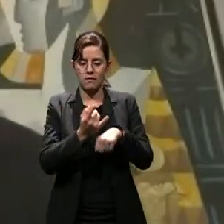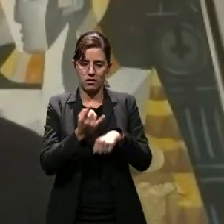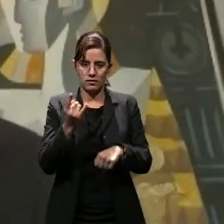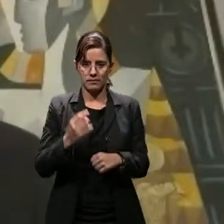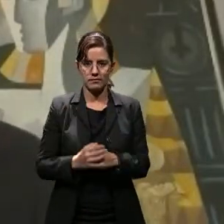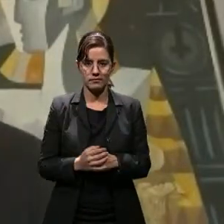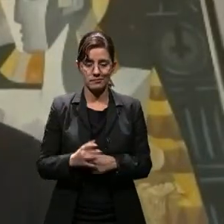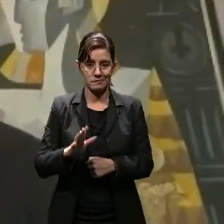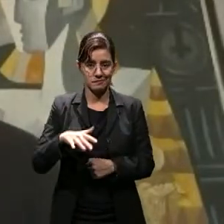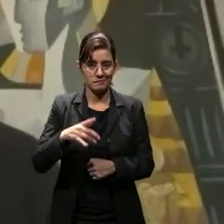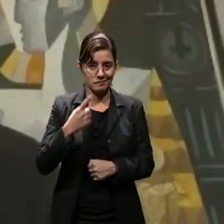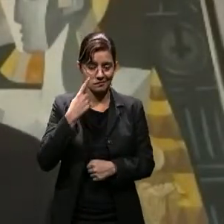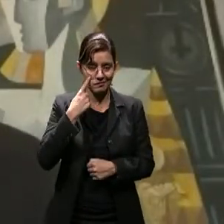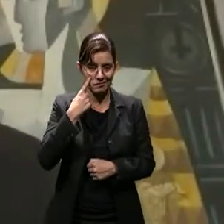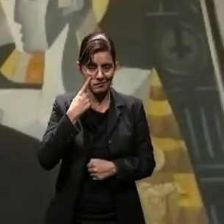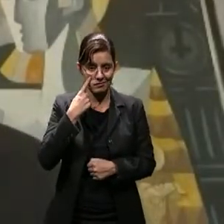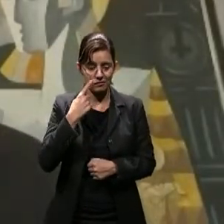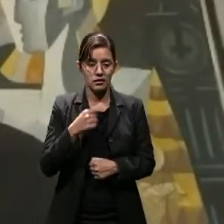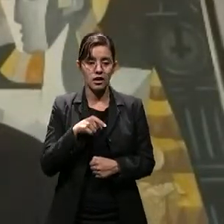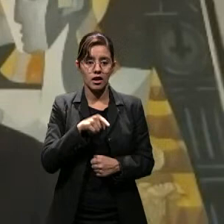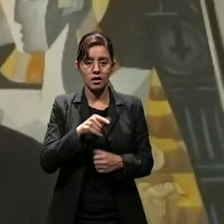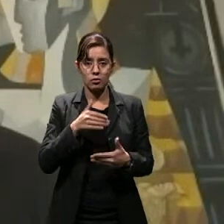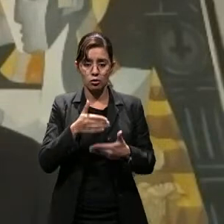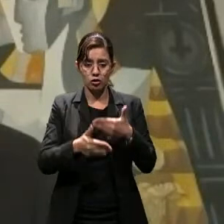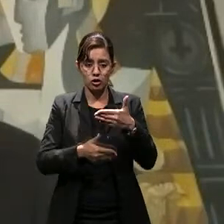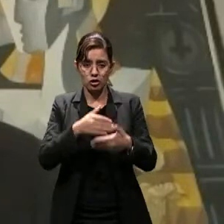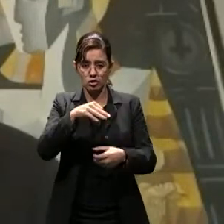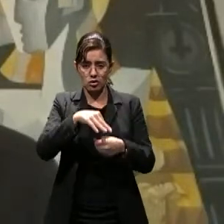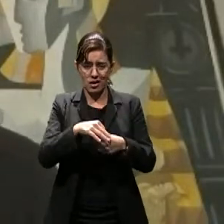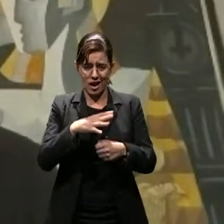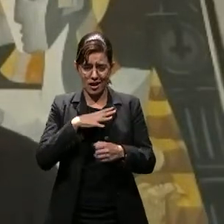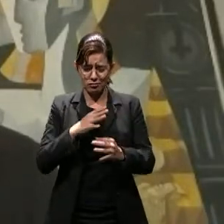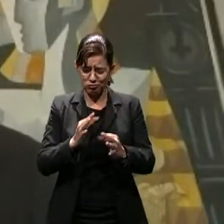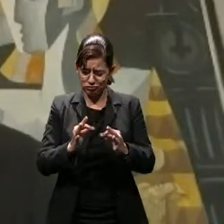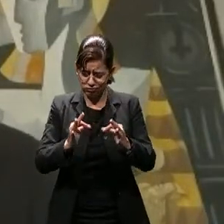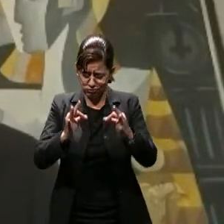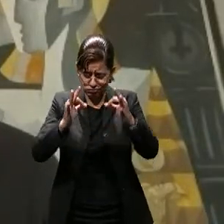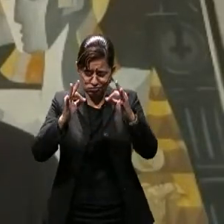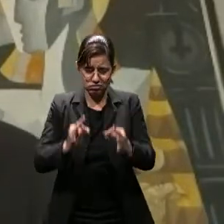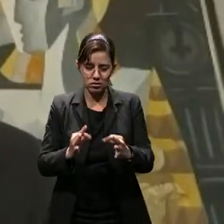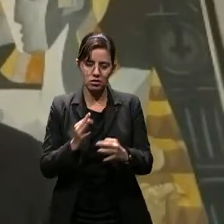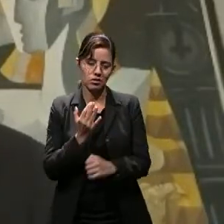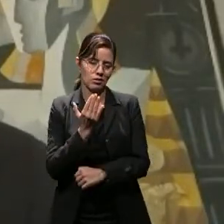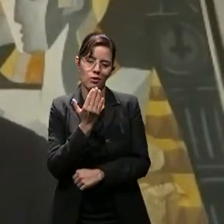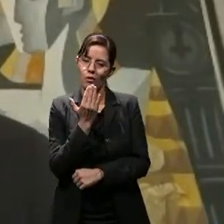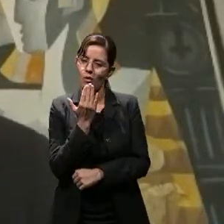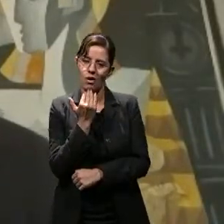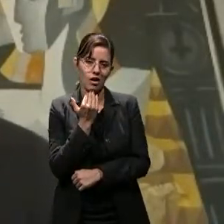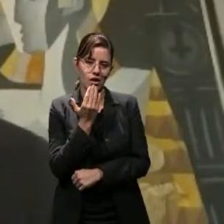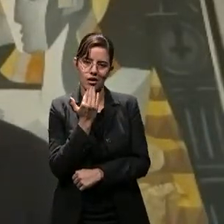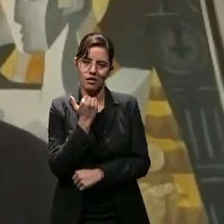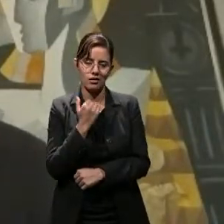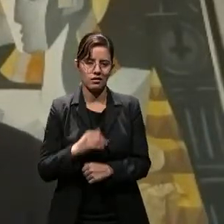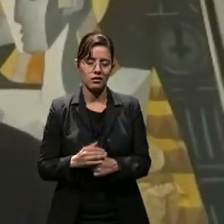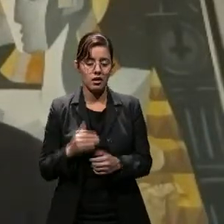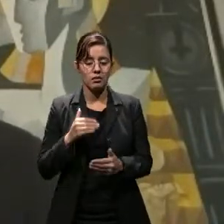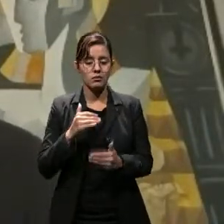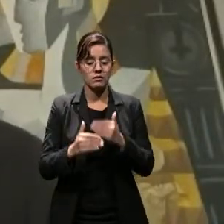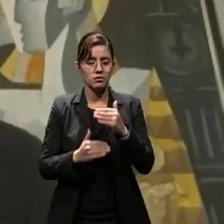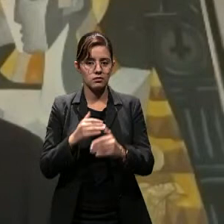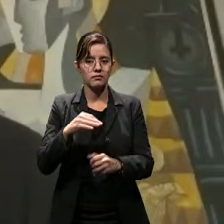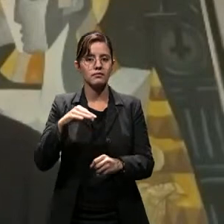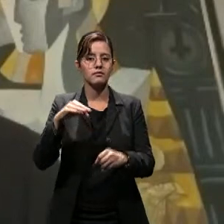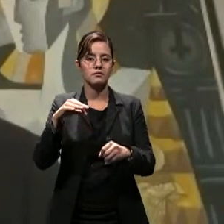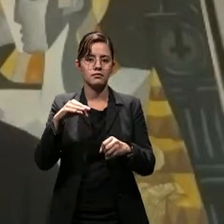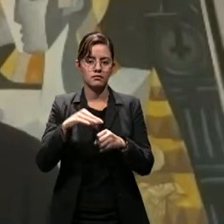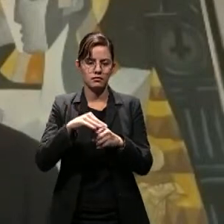fraud narrative. But be very careful. There is no electoral process that is perfect. Electoral